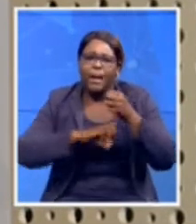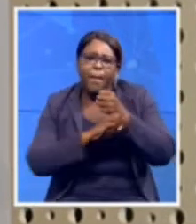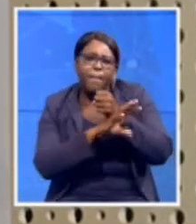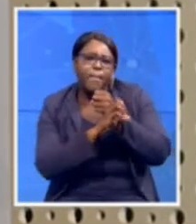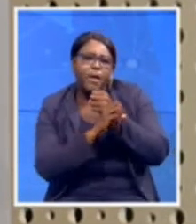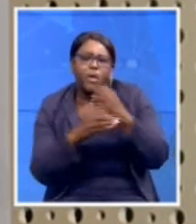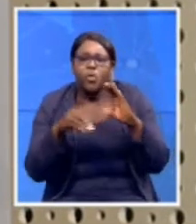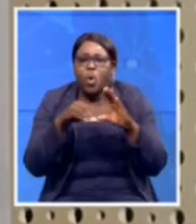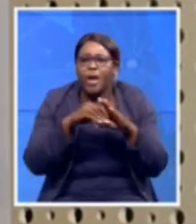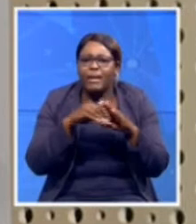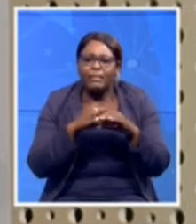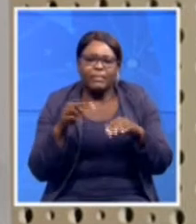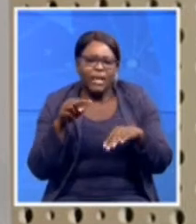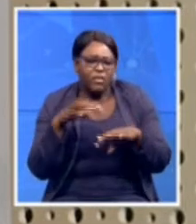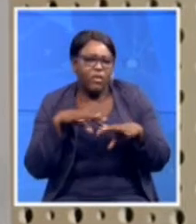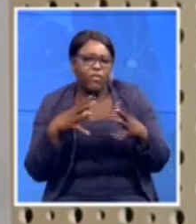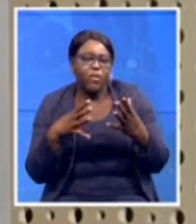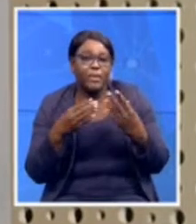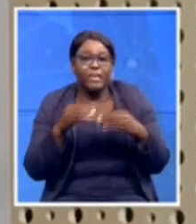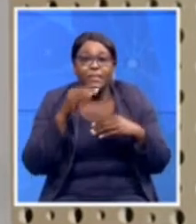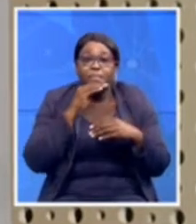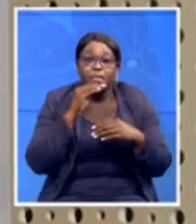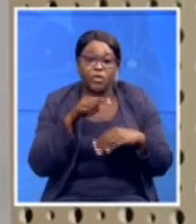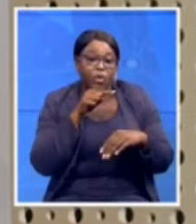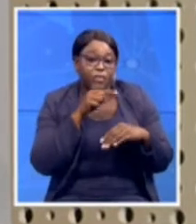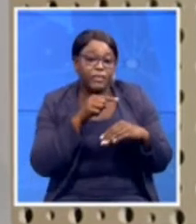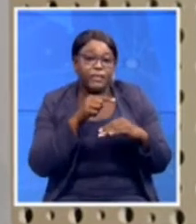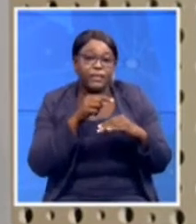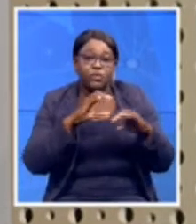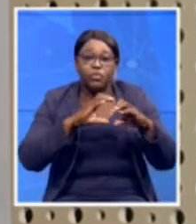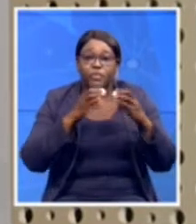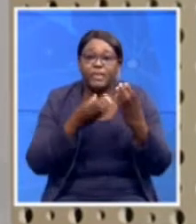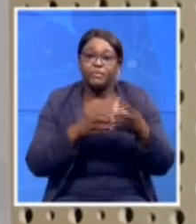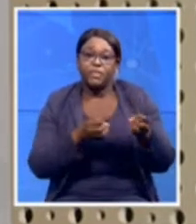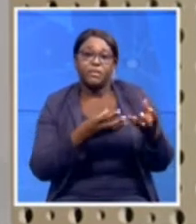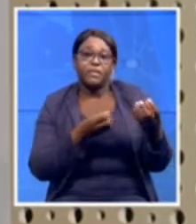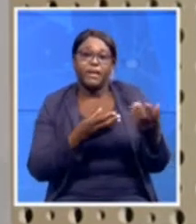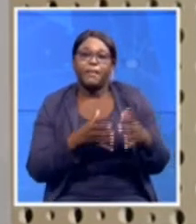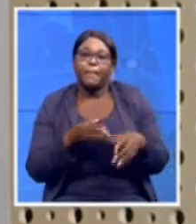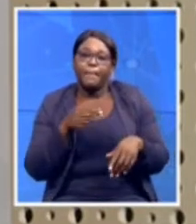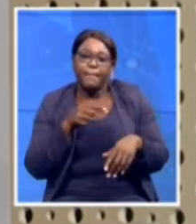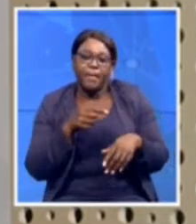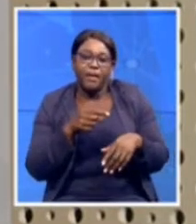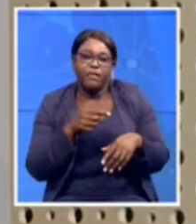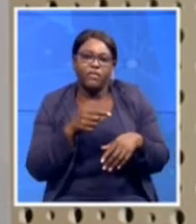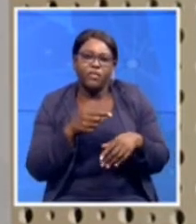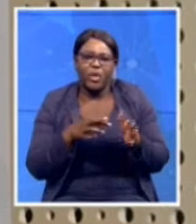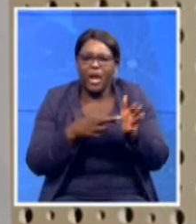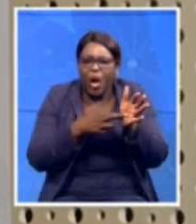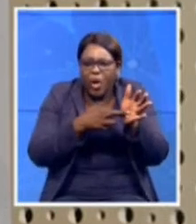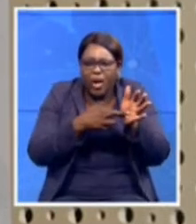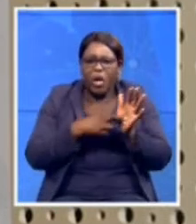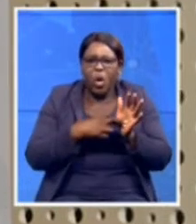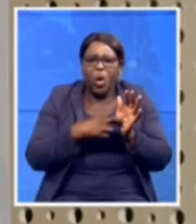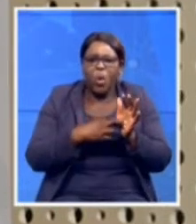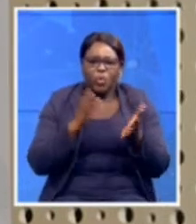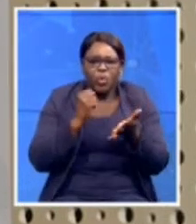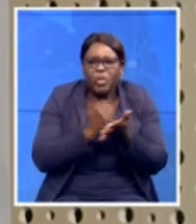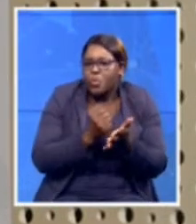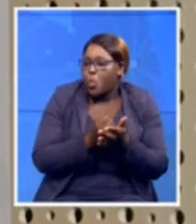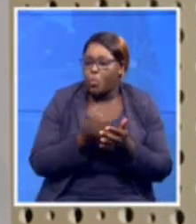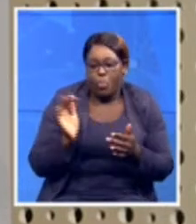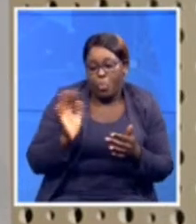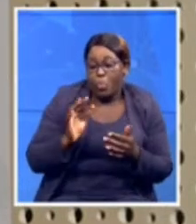commercial distributor, and therefore will not be required to register or submit their content to